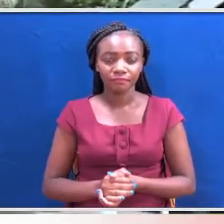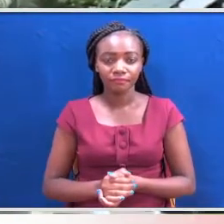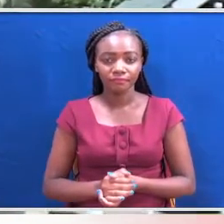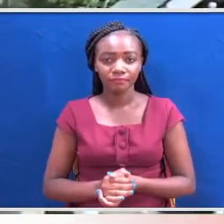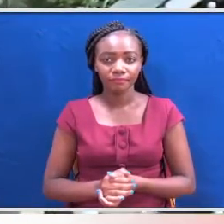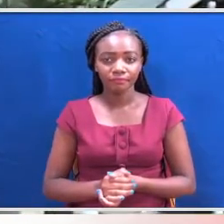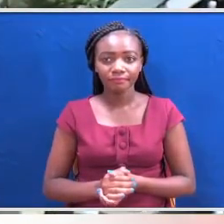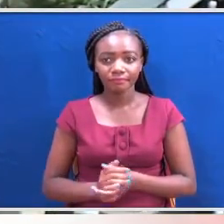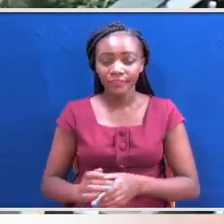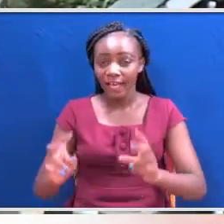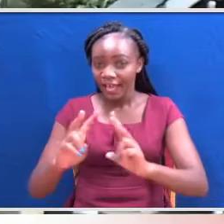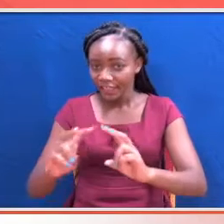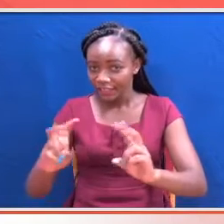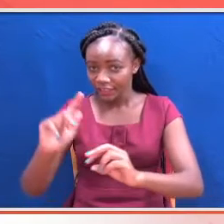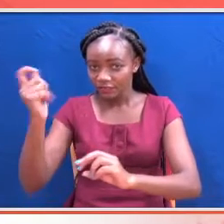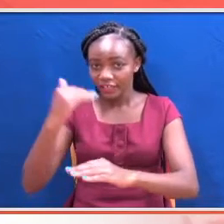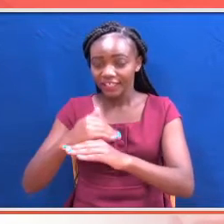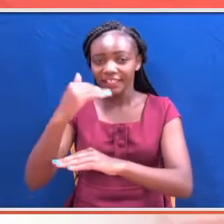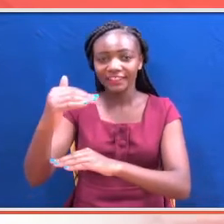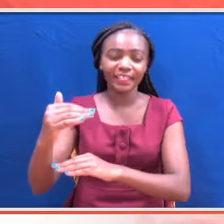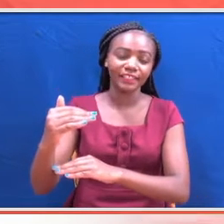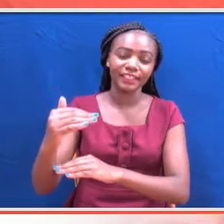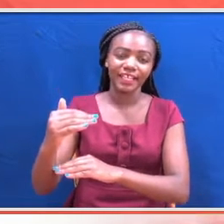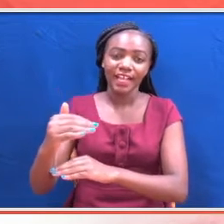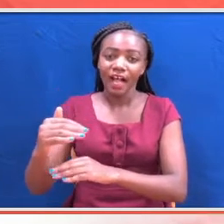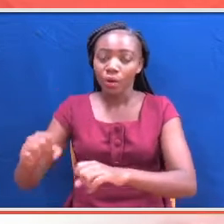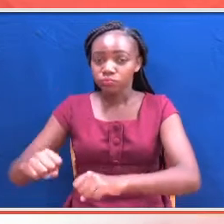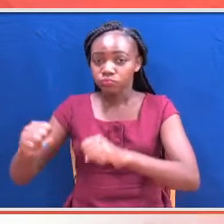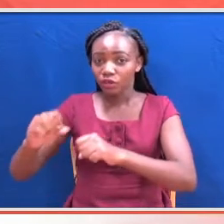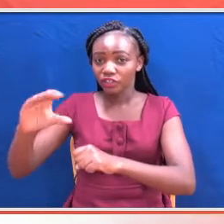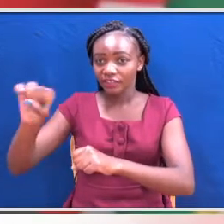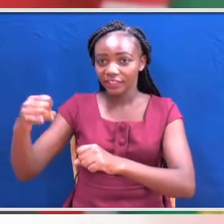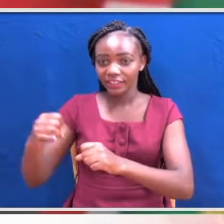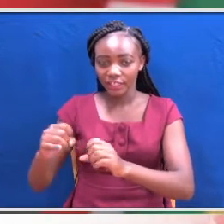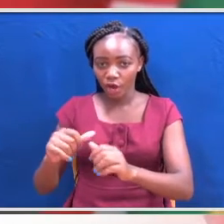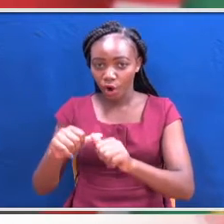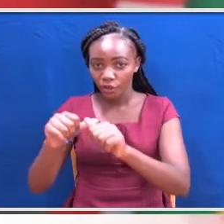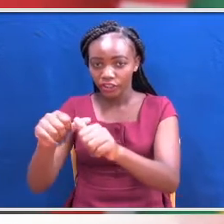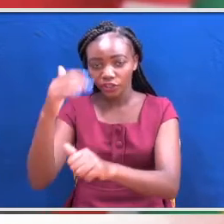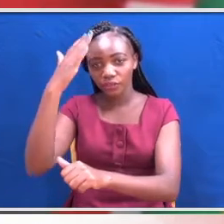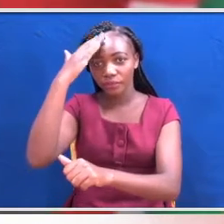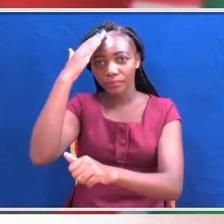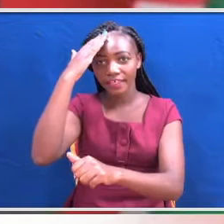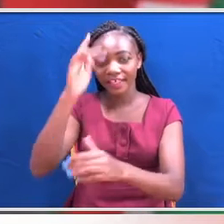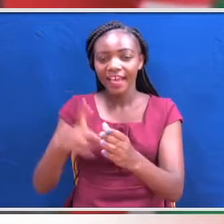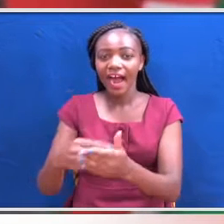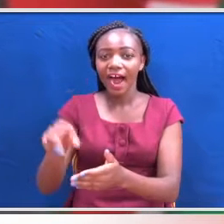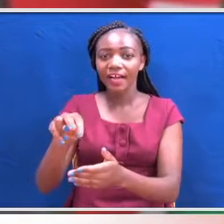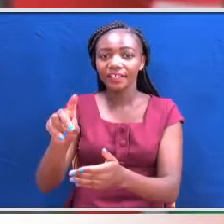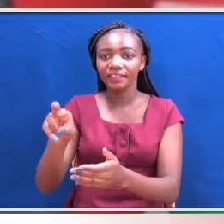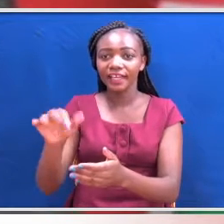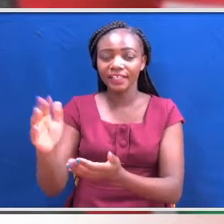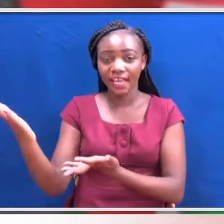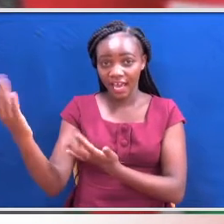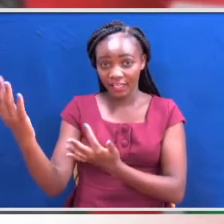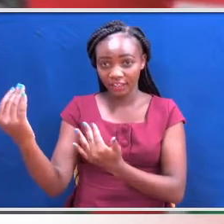The search for Kenya's next Chief Justice enters its home stretch on Monday, with Justice Ndumandere's day to the Judicial Service